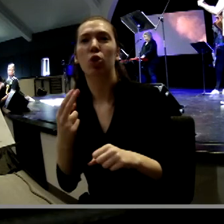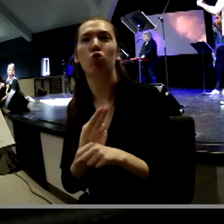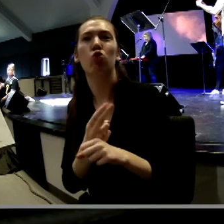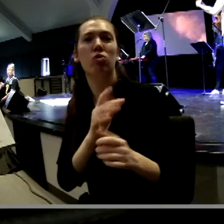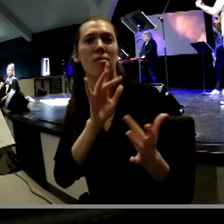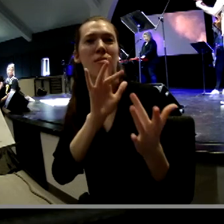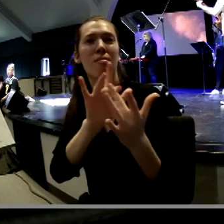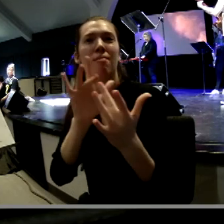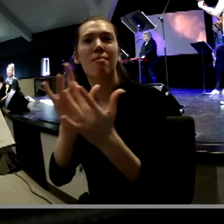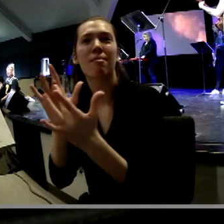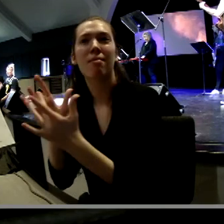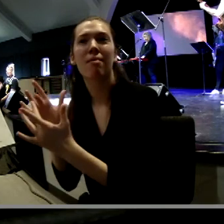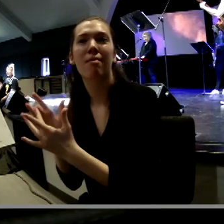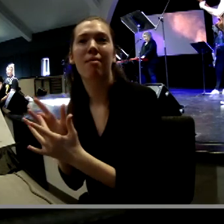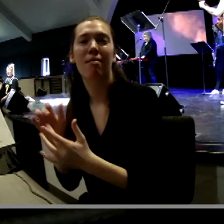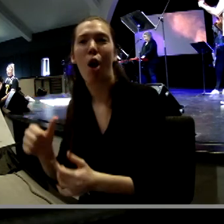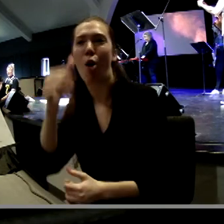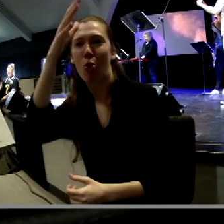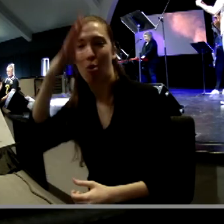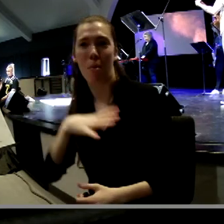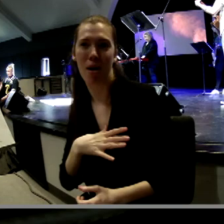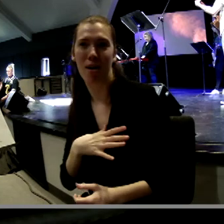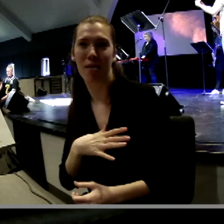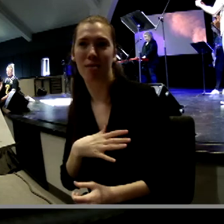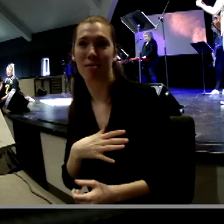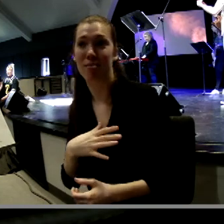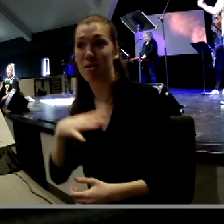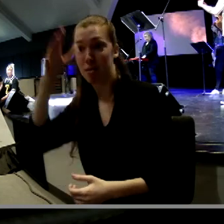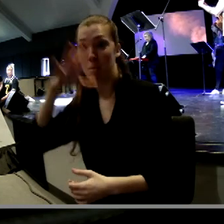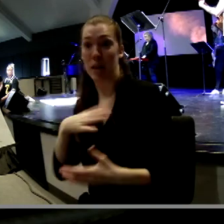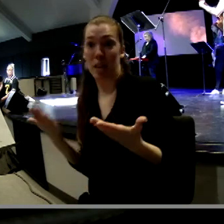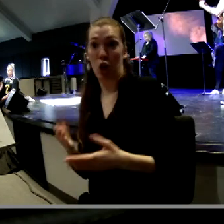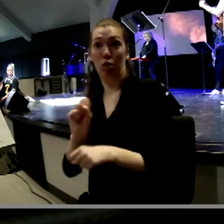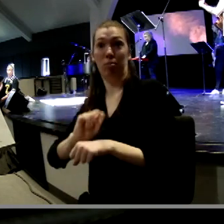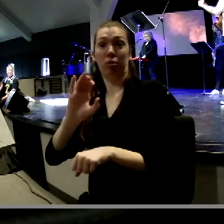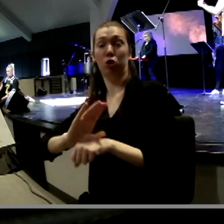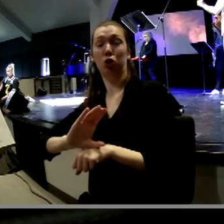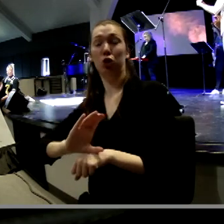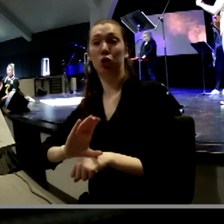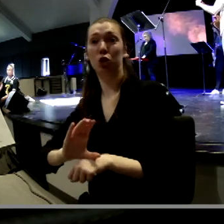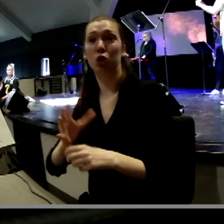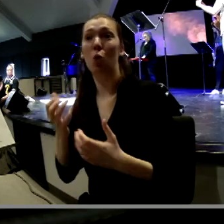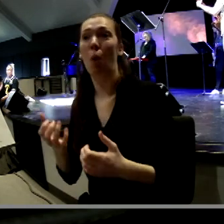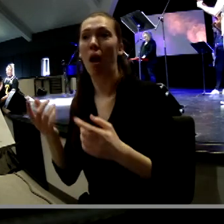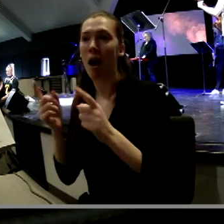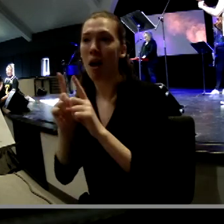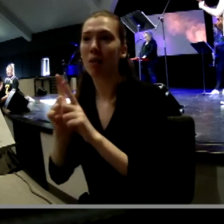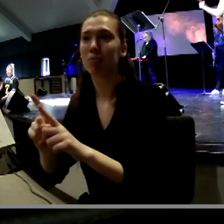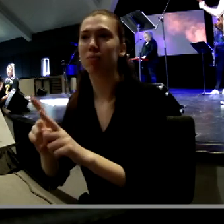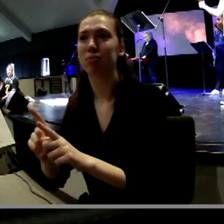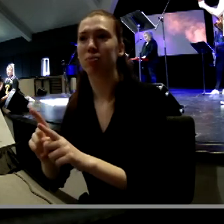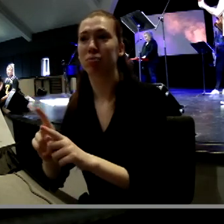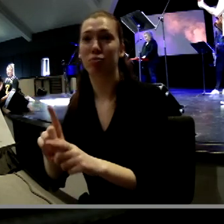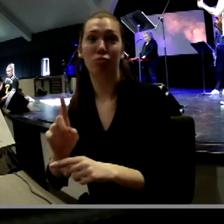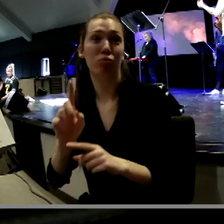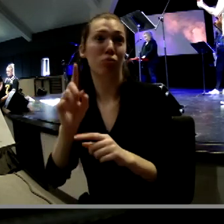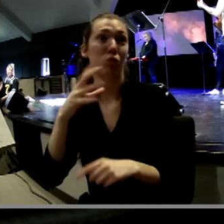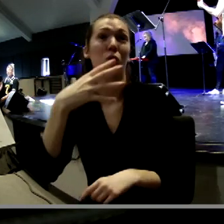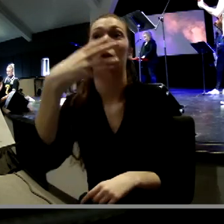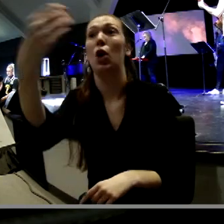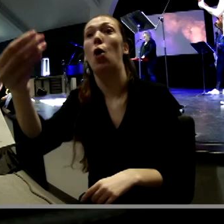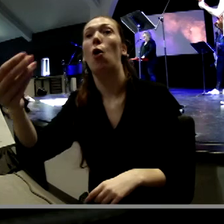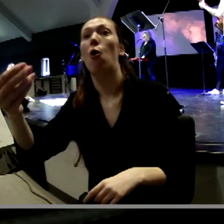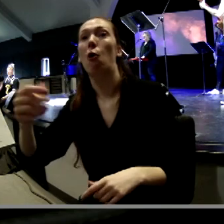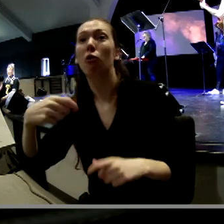church. There are guys in this church who want to walk with you out under that ice and catch